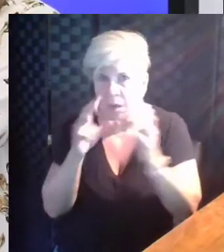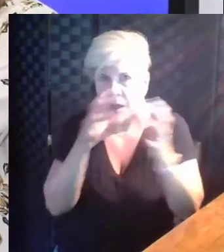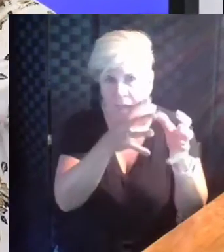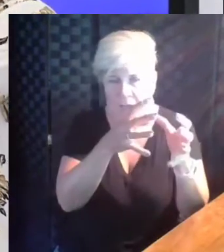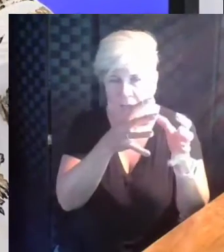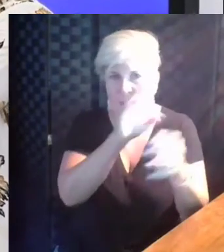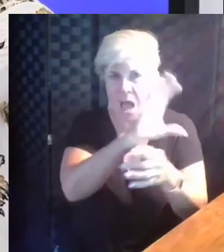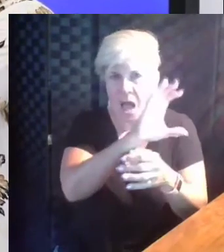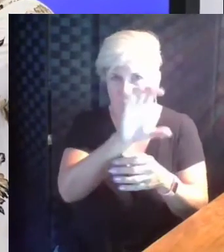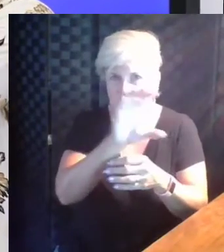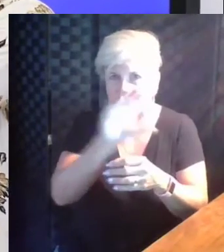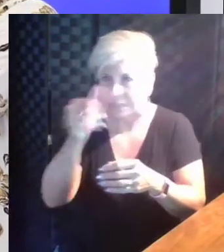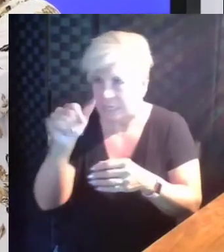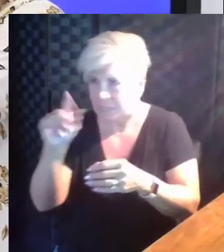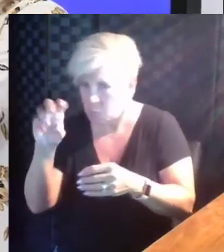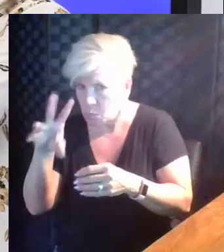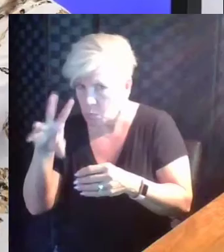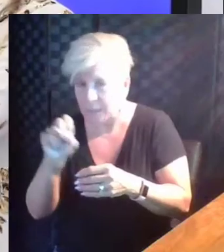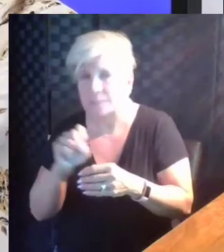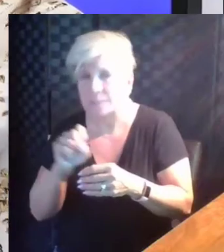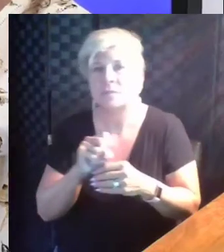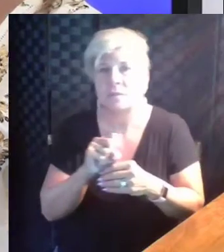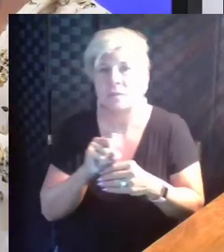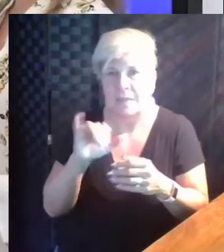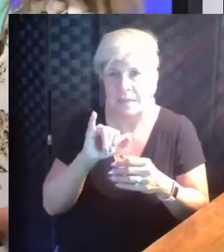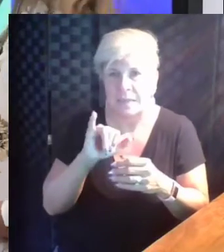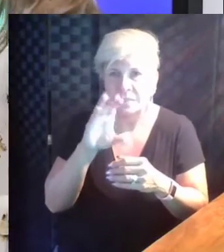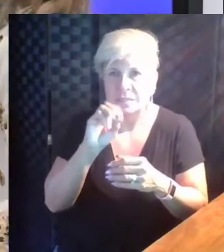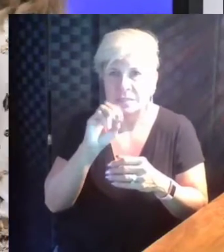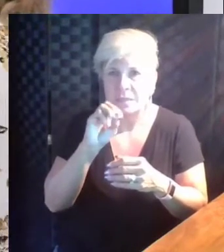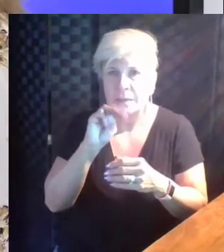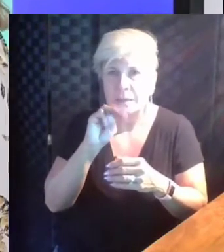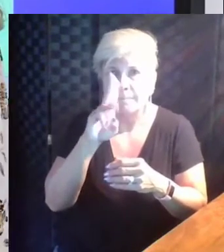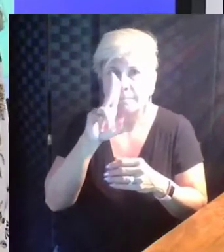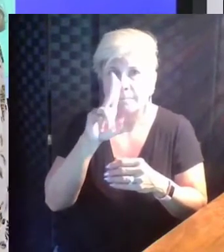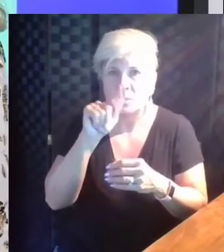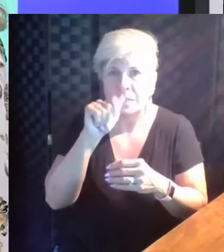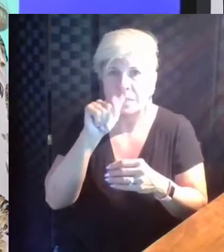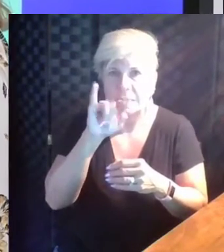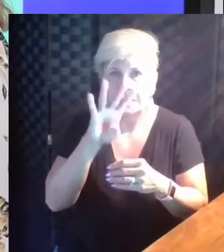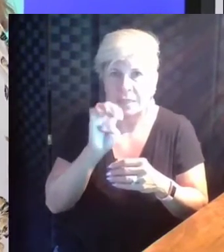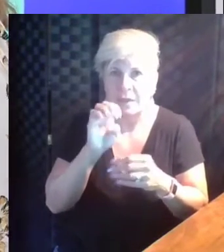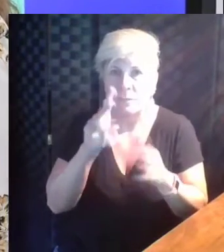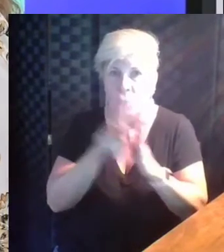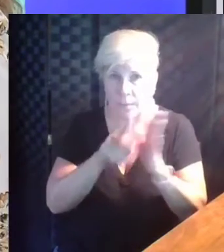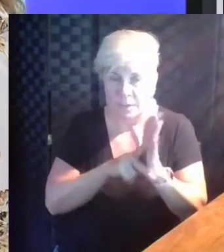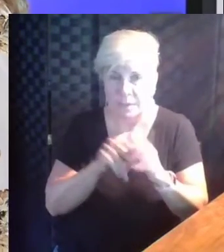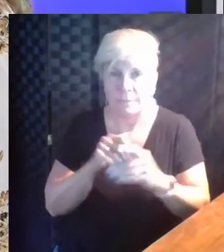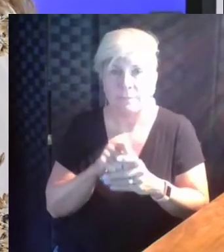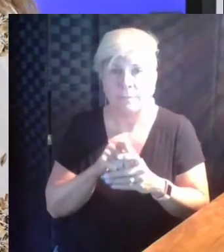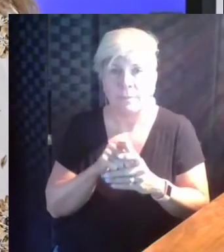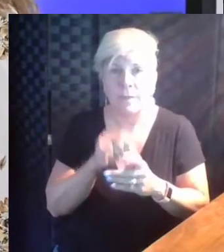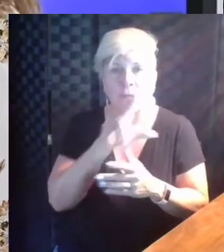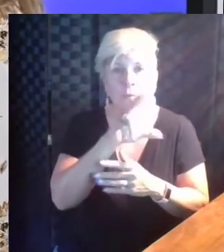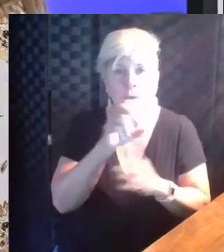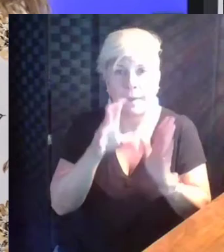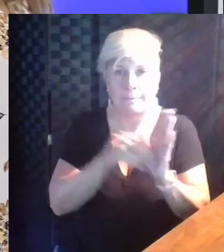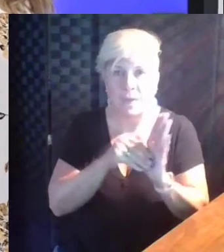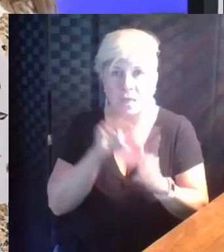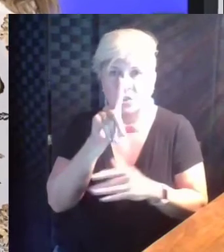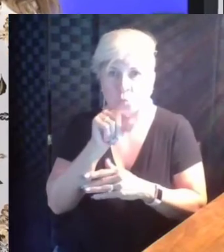together, our tens together, and our ones together. Remember that's our commutative property. So 300